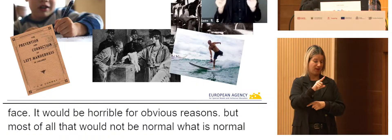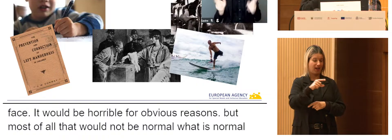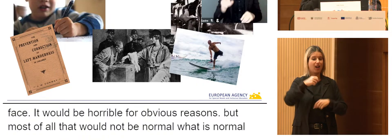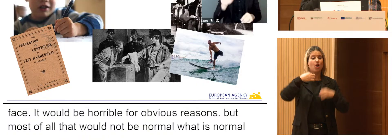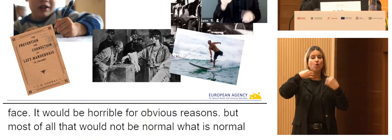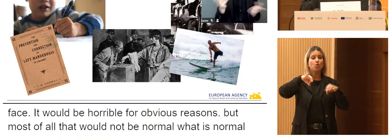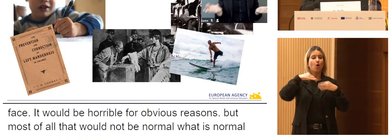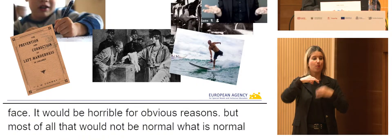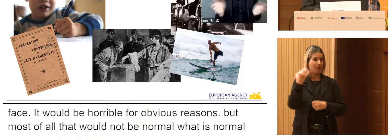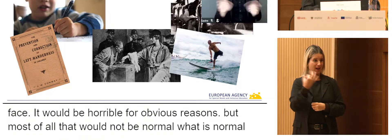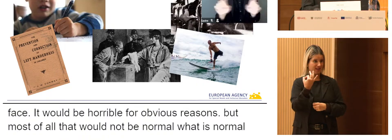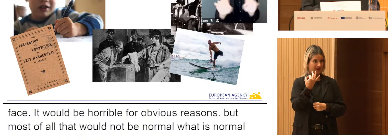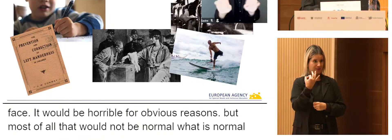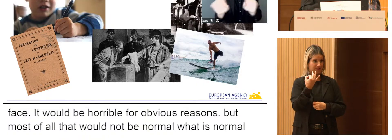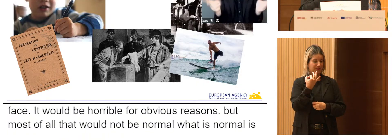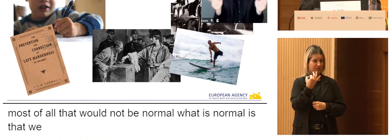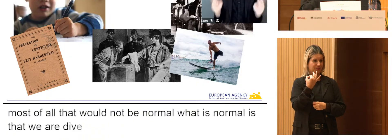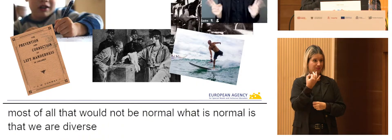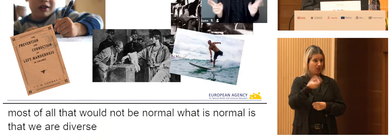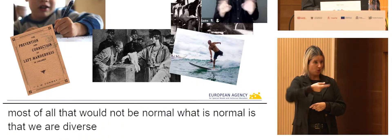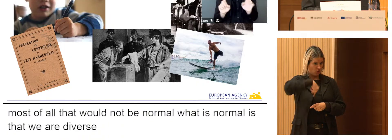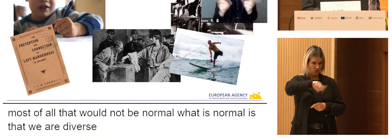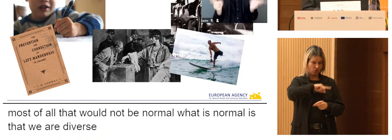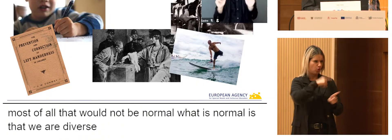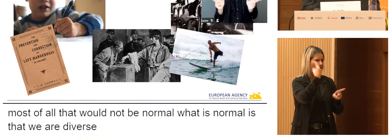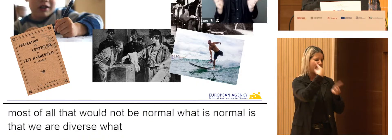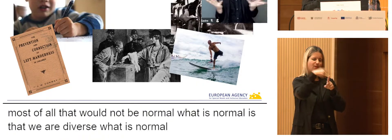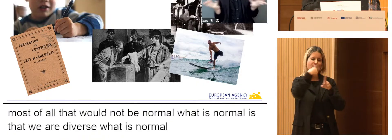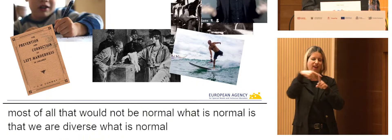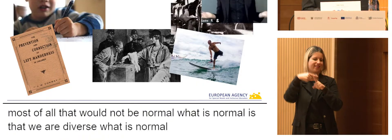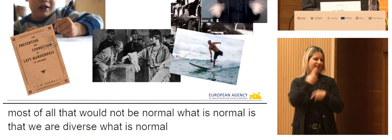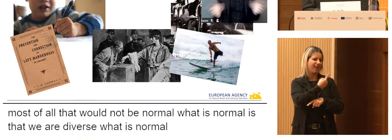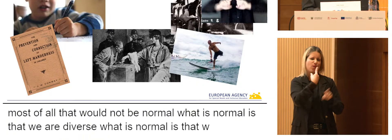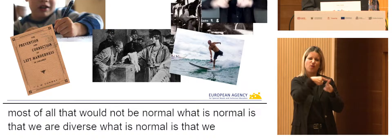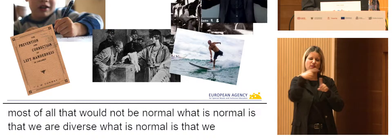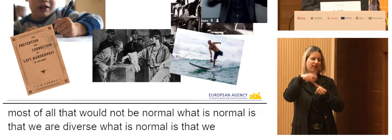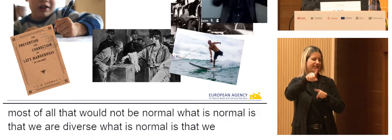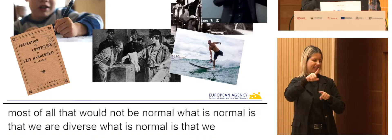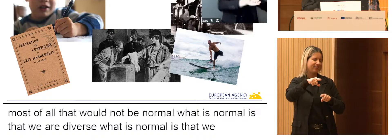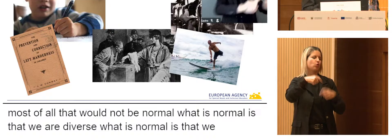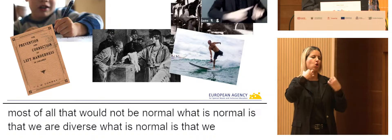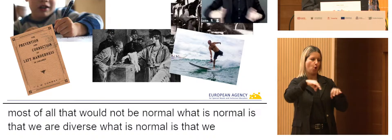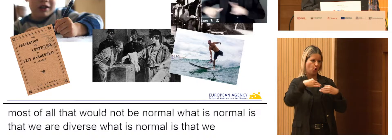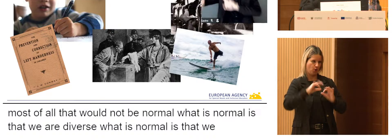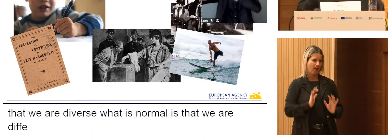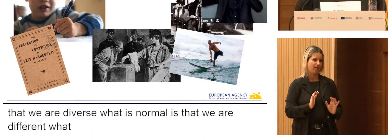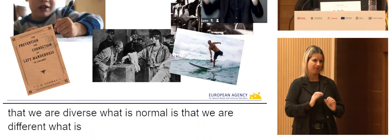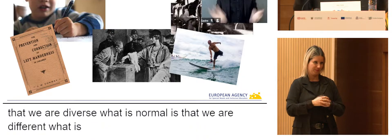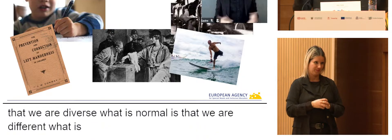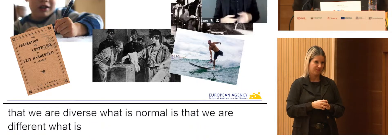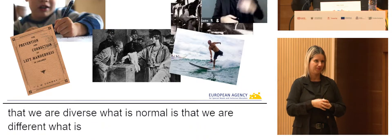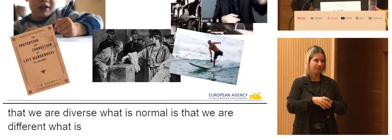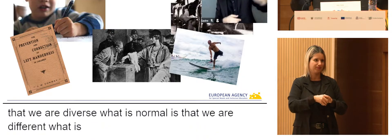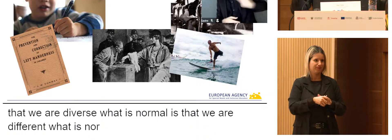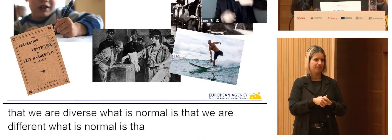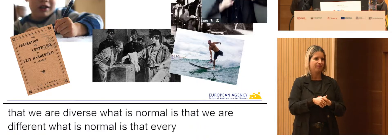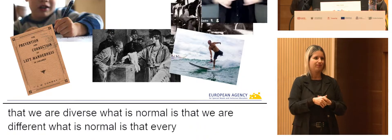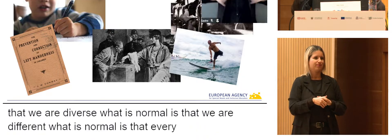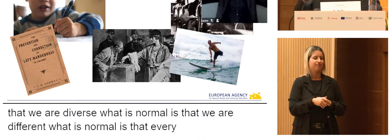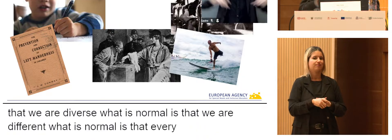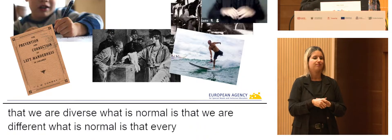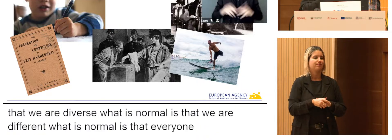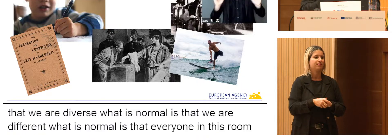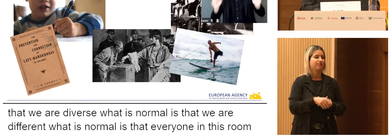that we are diverse. What is normal is that we are different. What is normal is that everyone in this